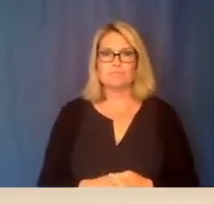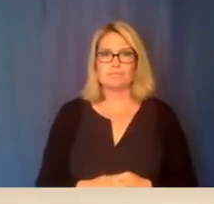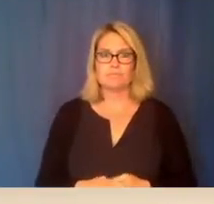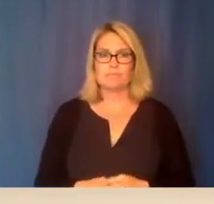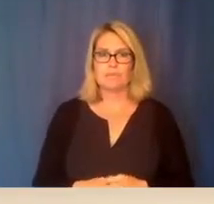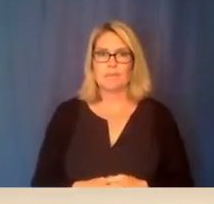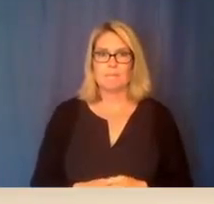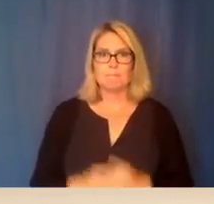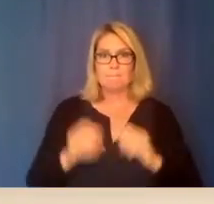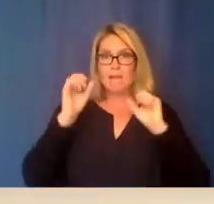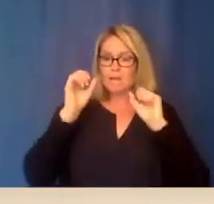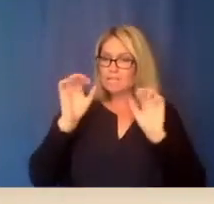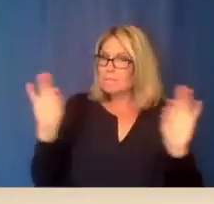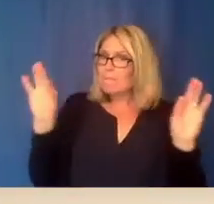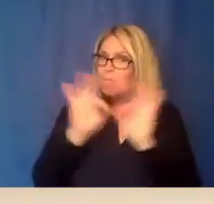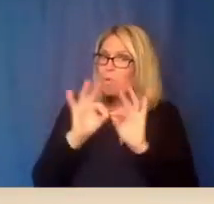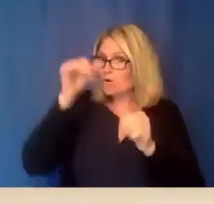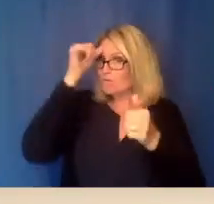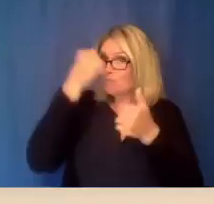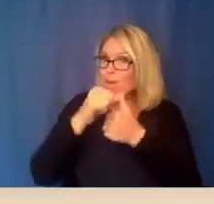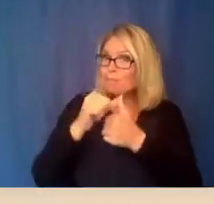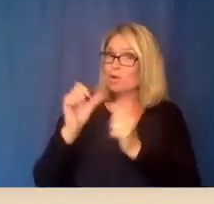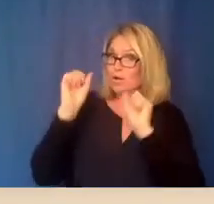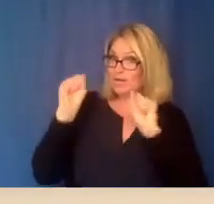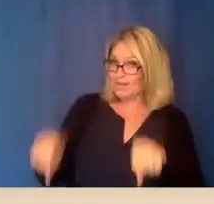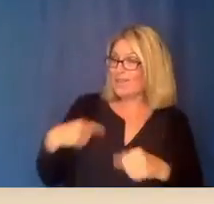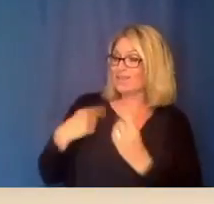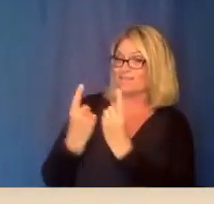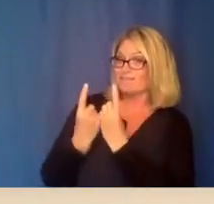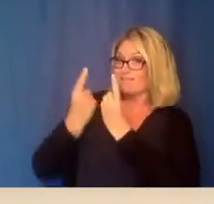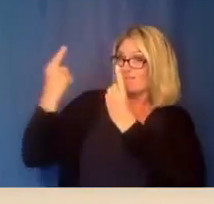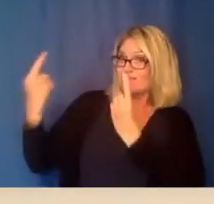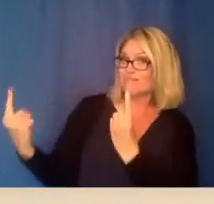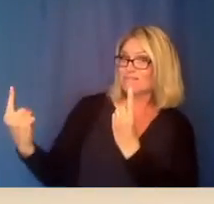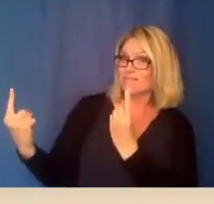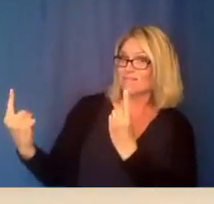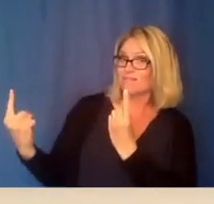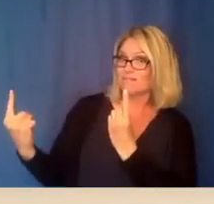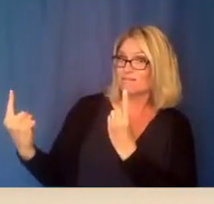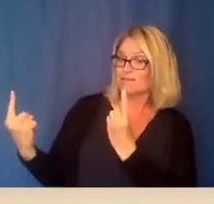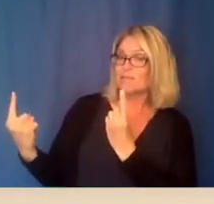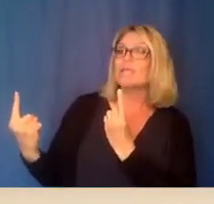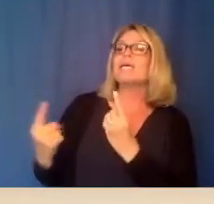maintain that physical distancing. And importantly, your own comfort level.